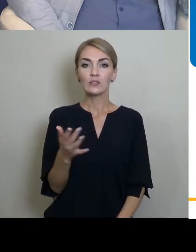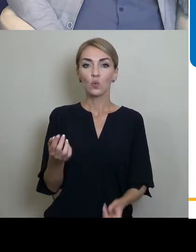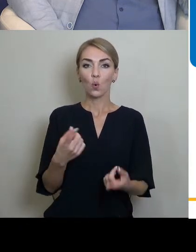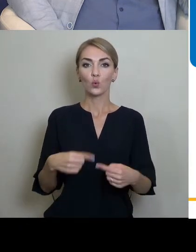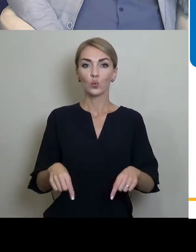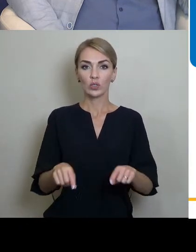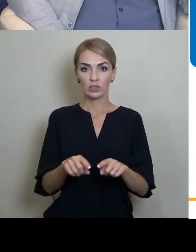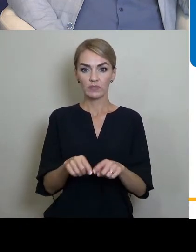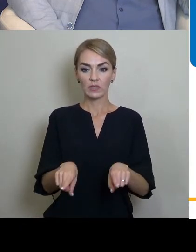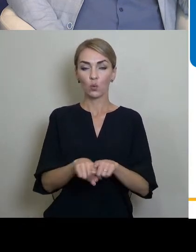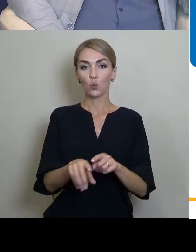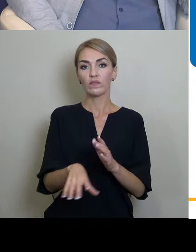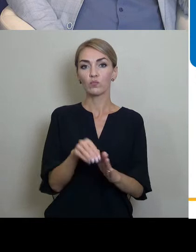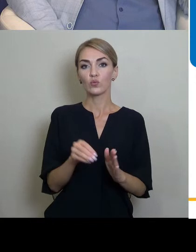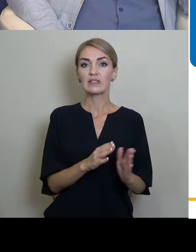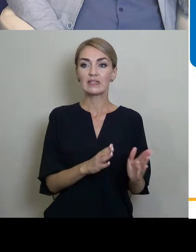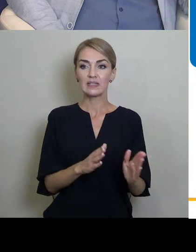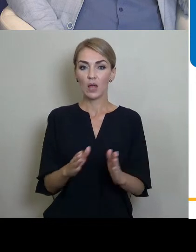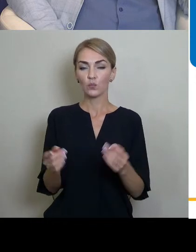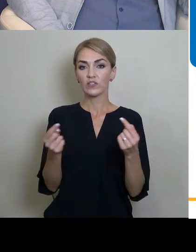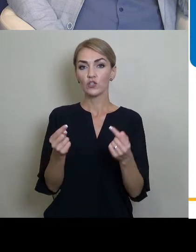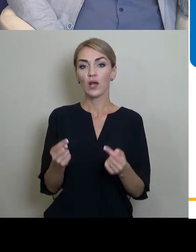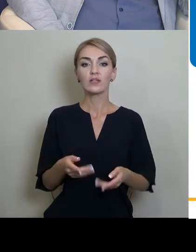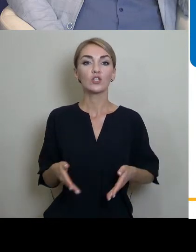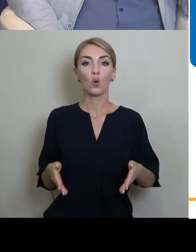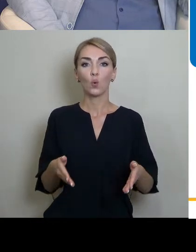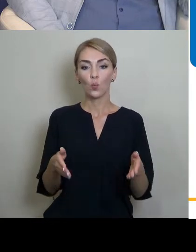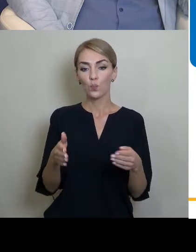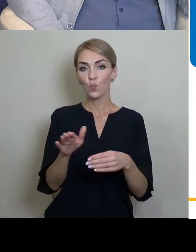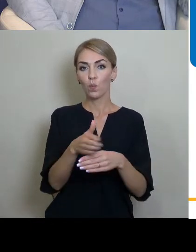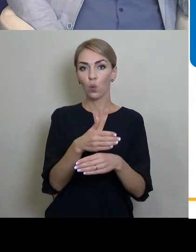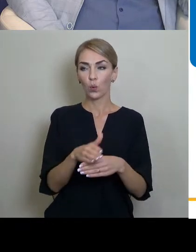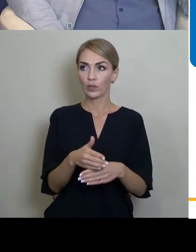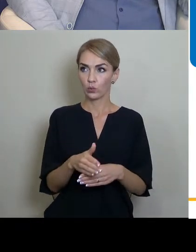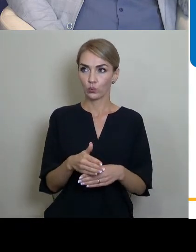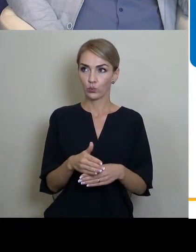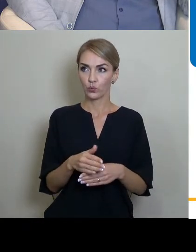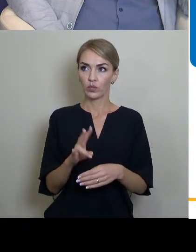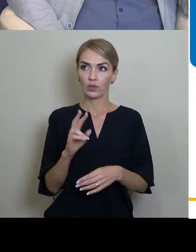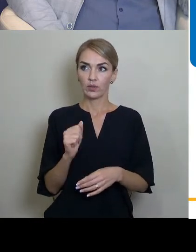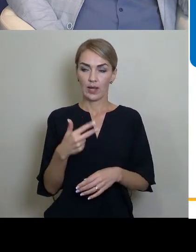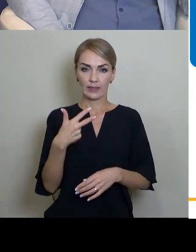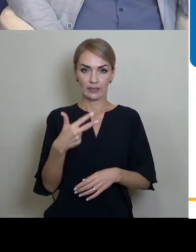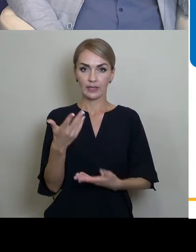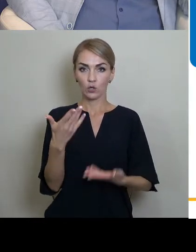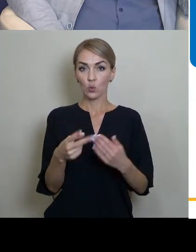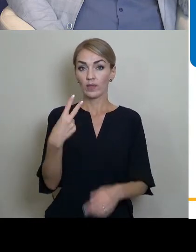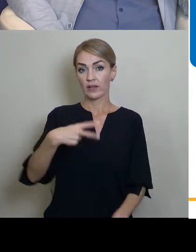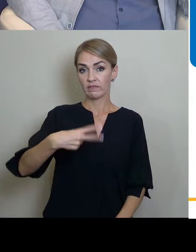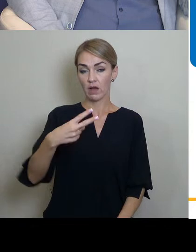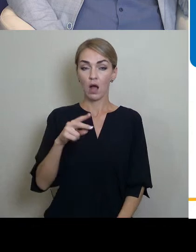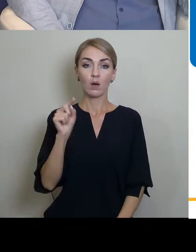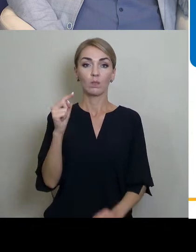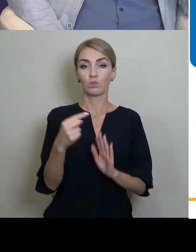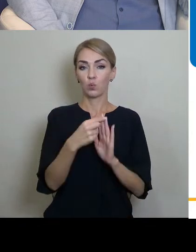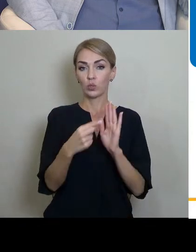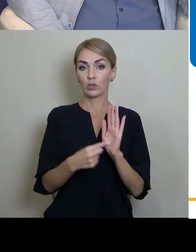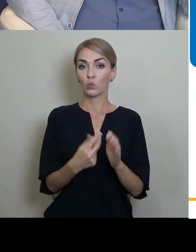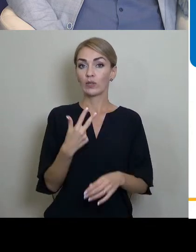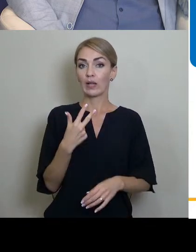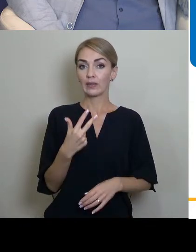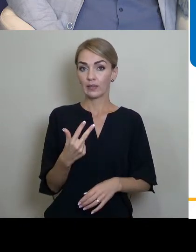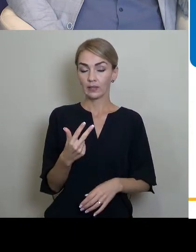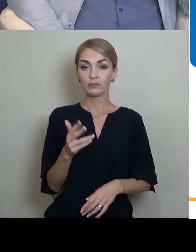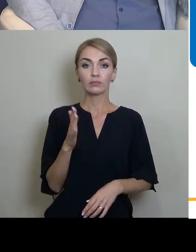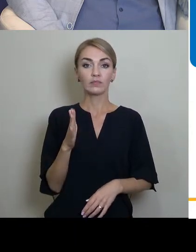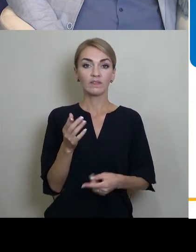councillors. The number of constituencies under this system is defined by dividing by 3. If you divide 22 by